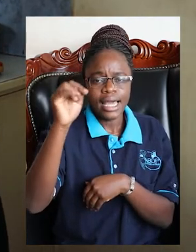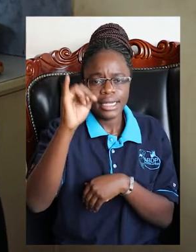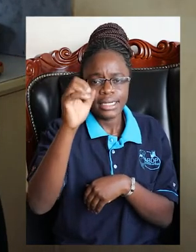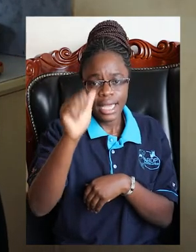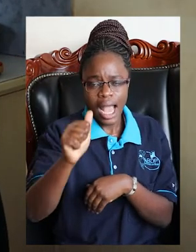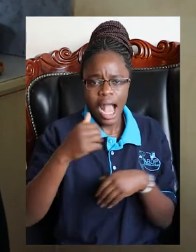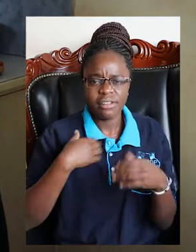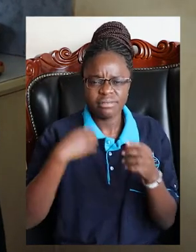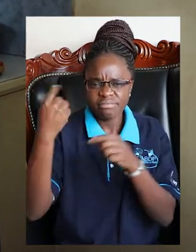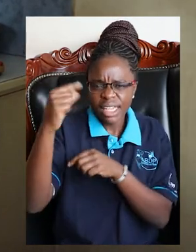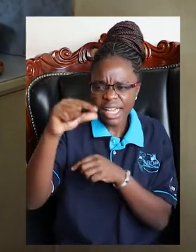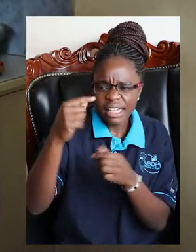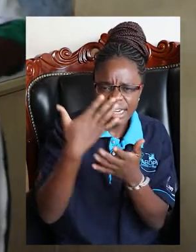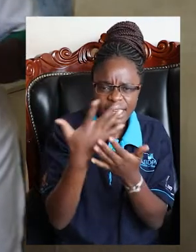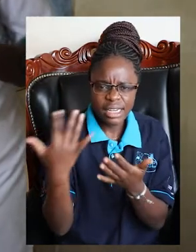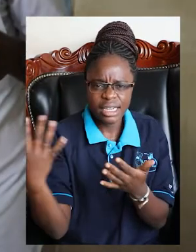you'll include